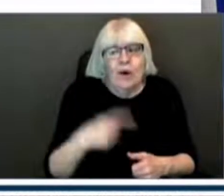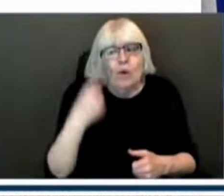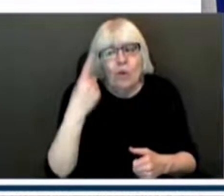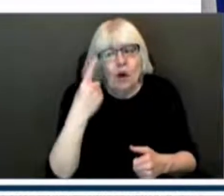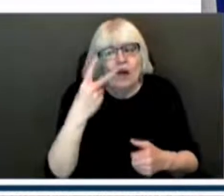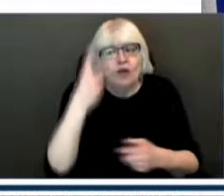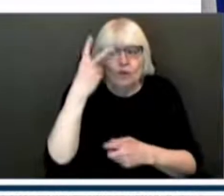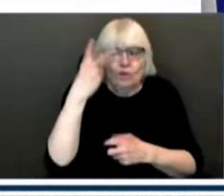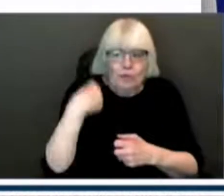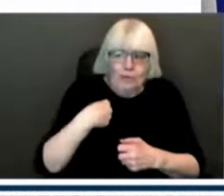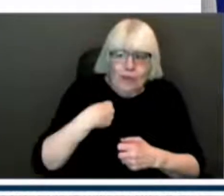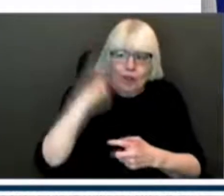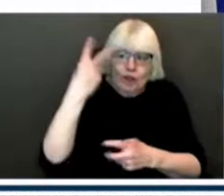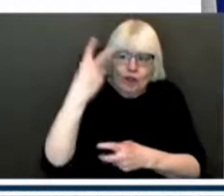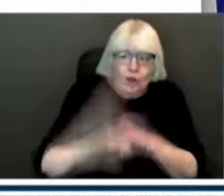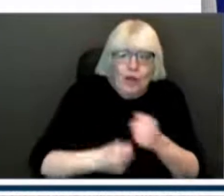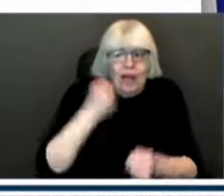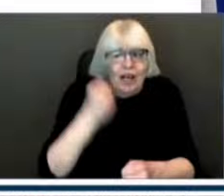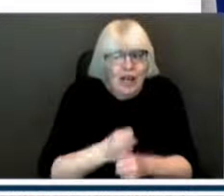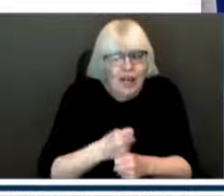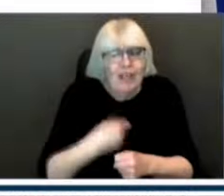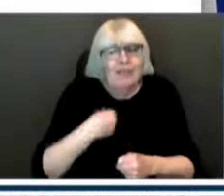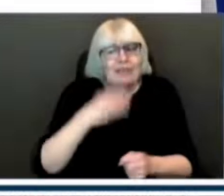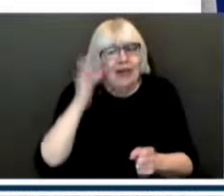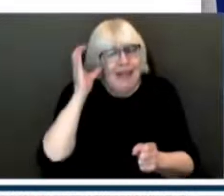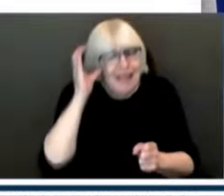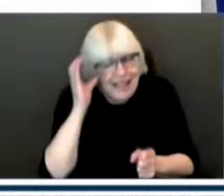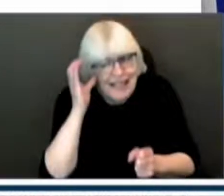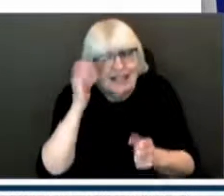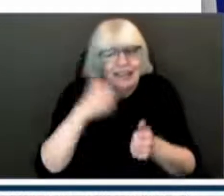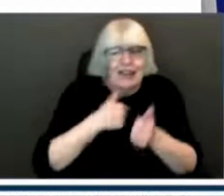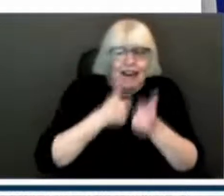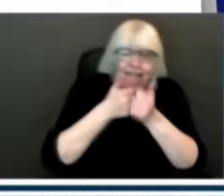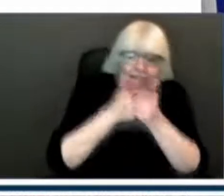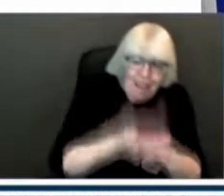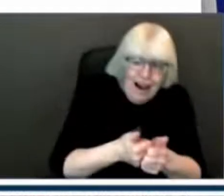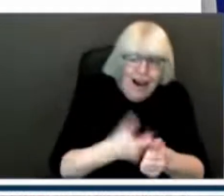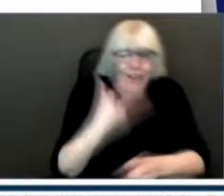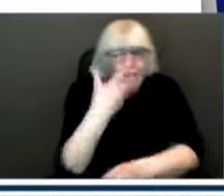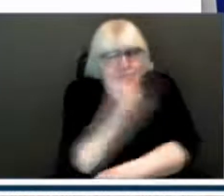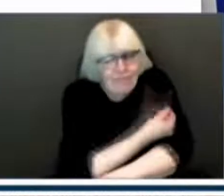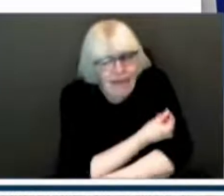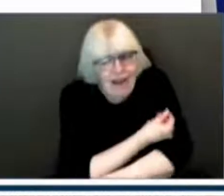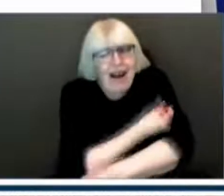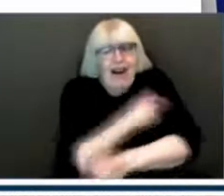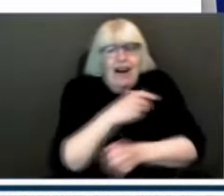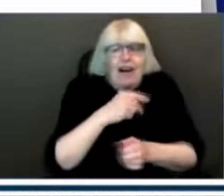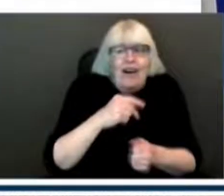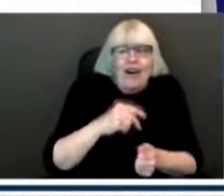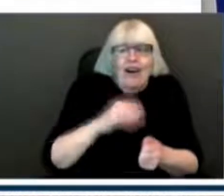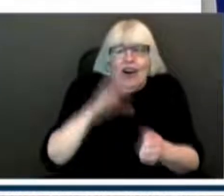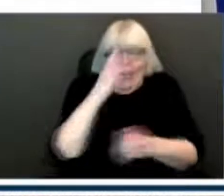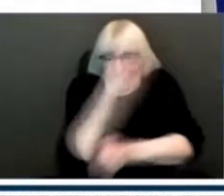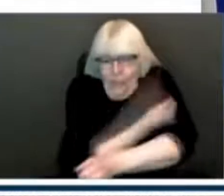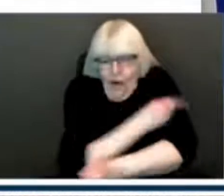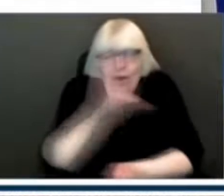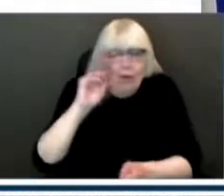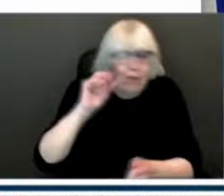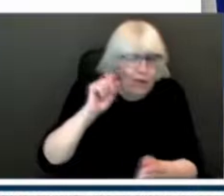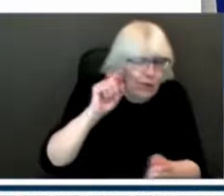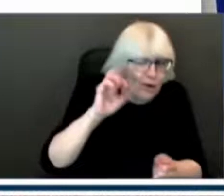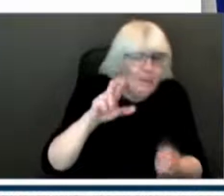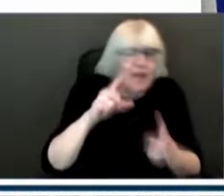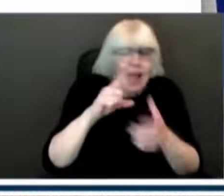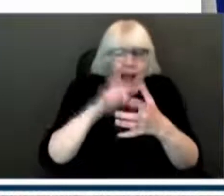asked. I'm boosted, I'm vaccinated, I've got my kids home, I've done everything. But she asked him, what has